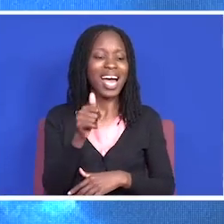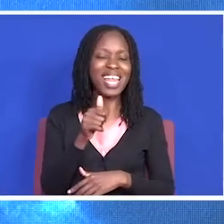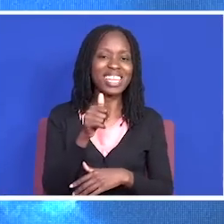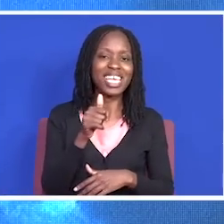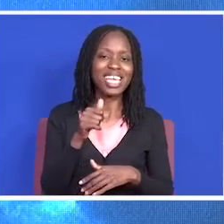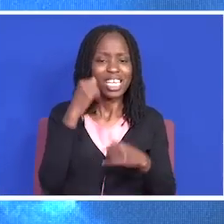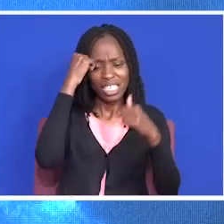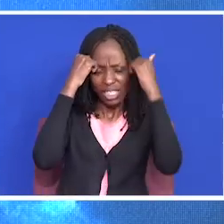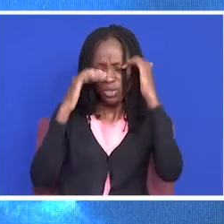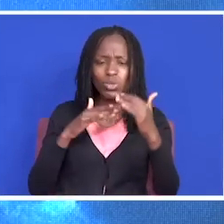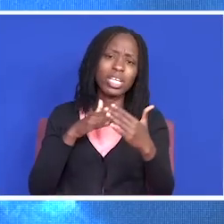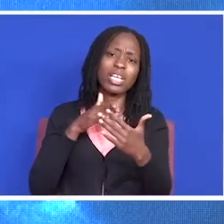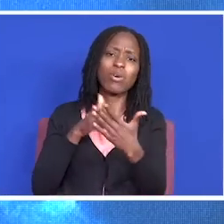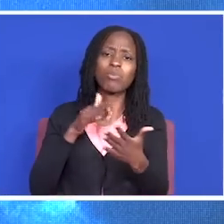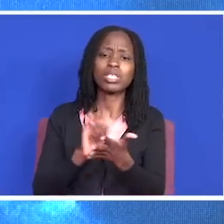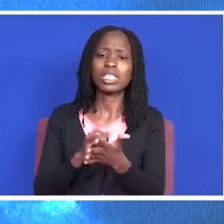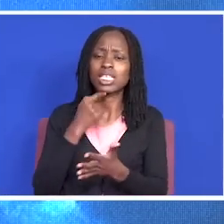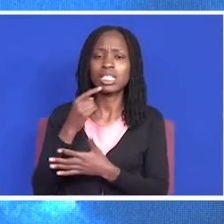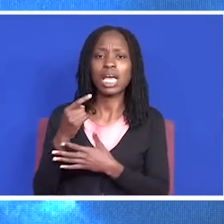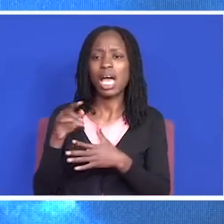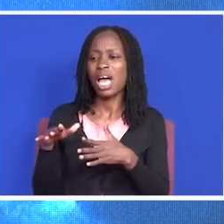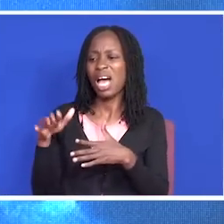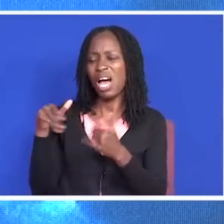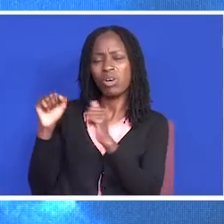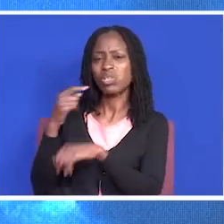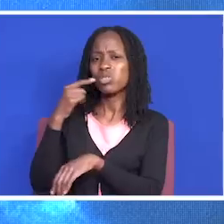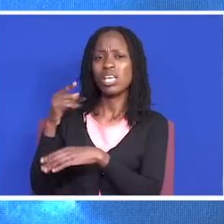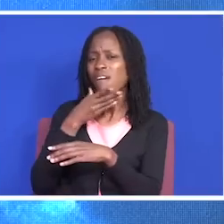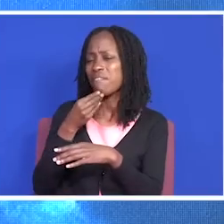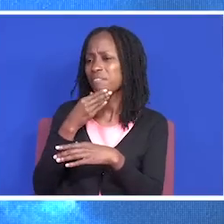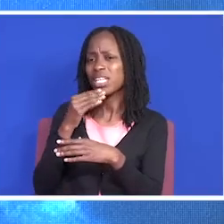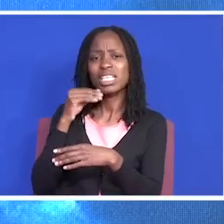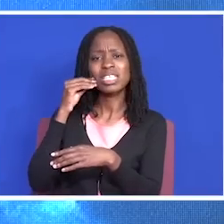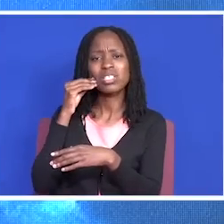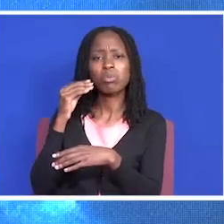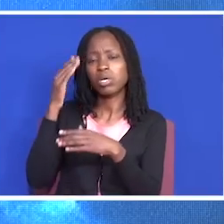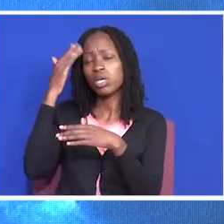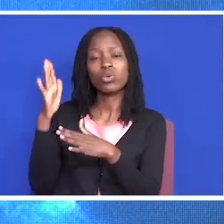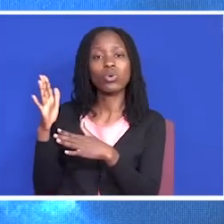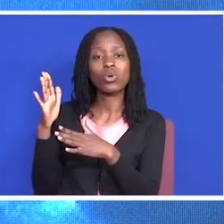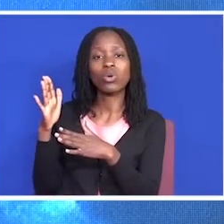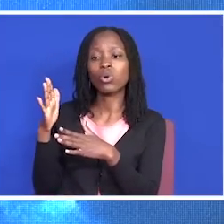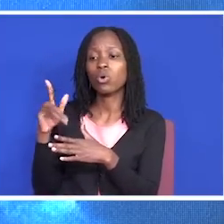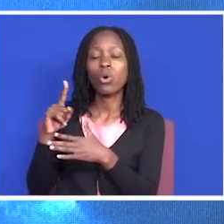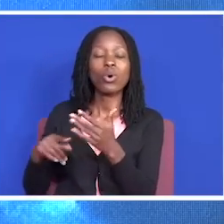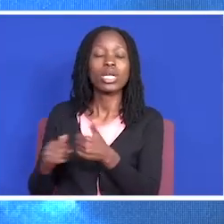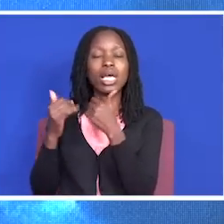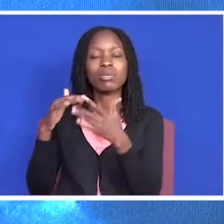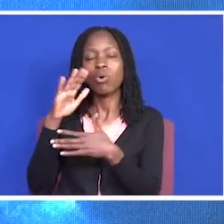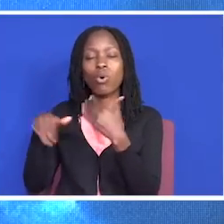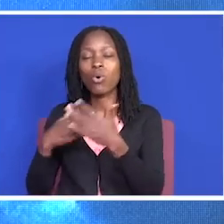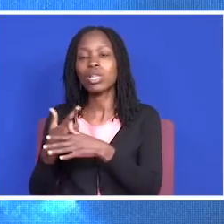be calling him a leader? And many times he is at home, he has no idea where left or right is. He is drunk. There's